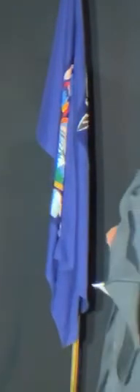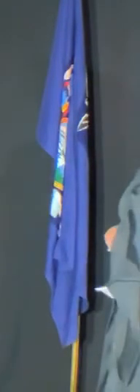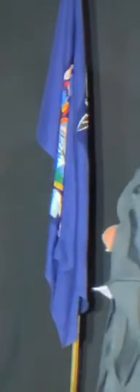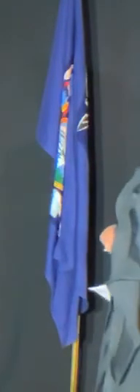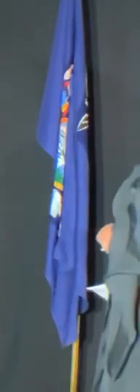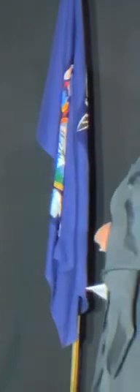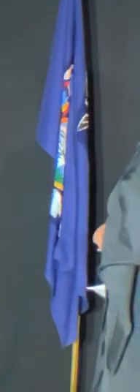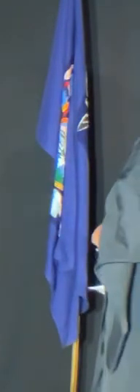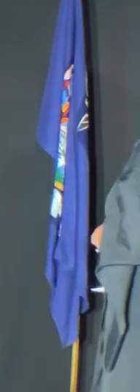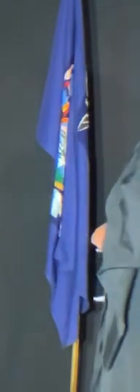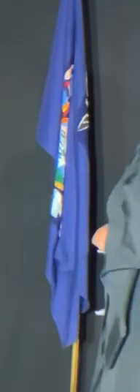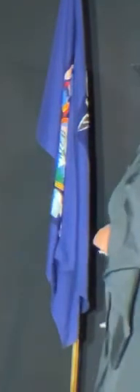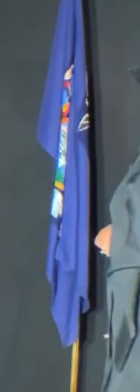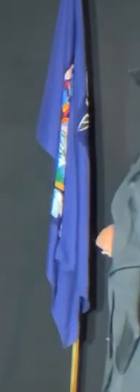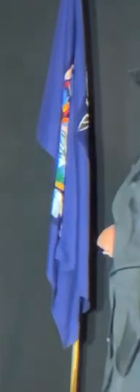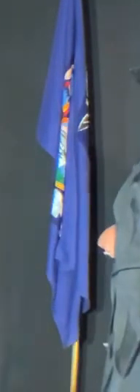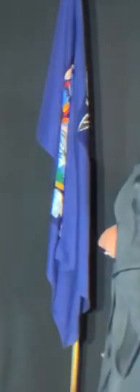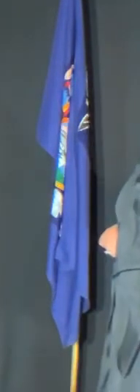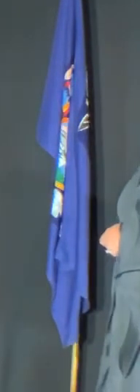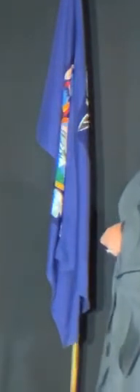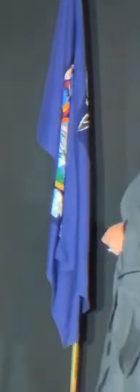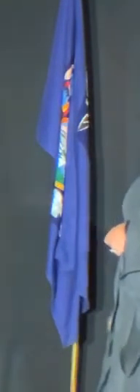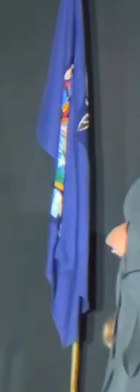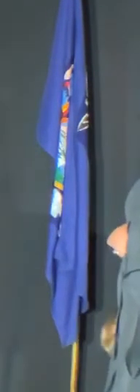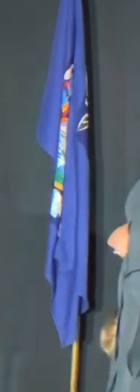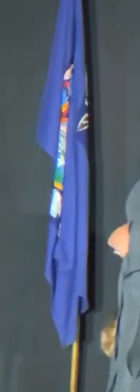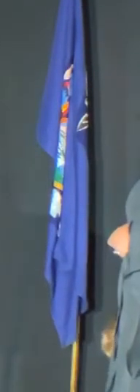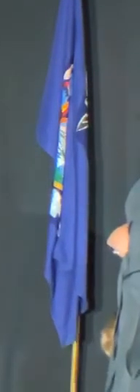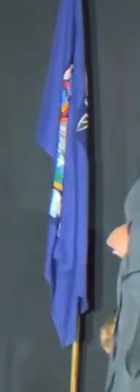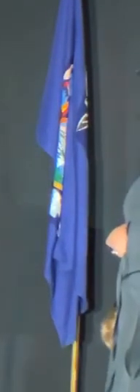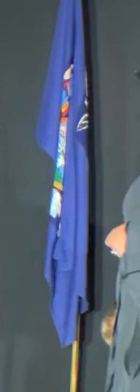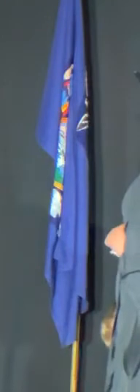Michael Patrick Dara Jr. in absentia.